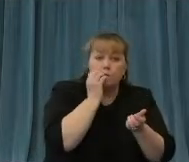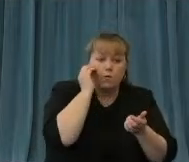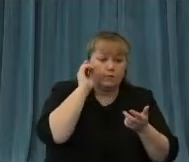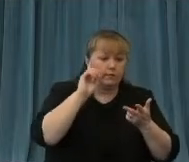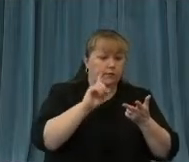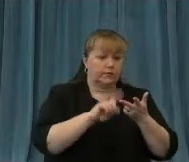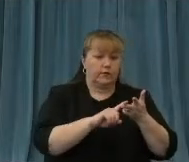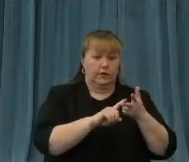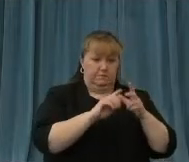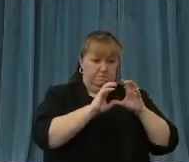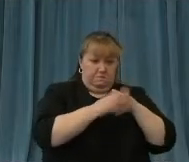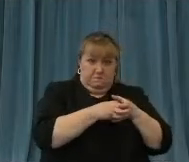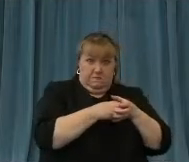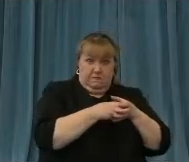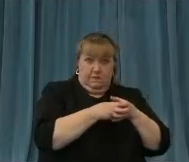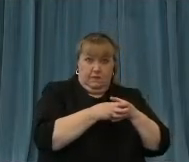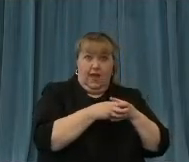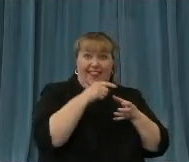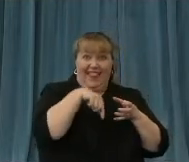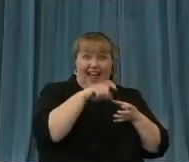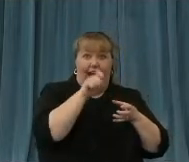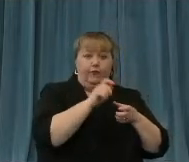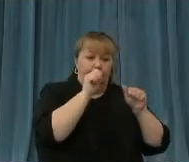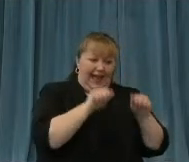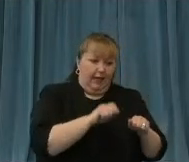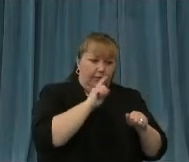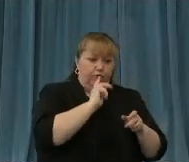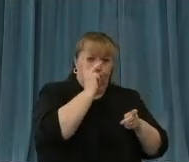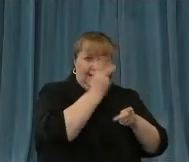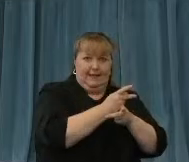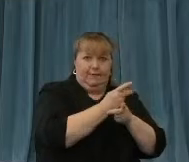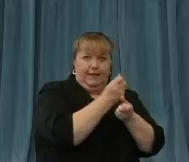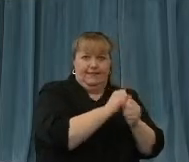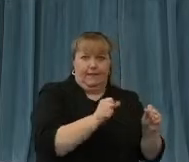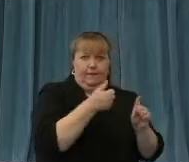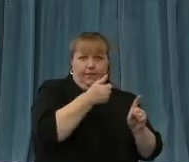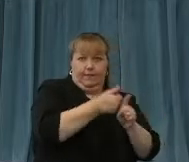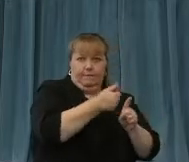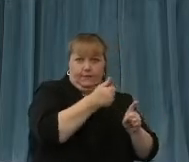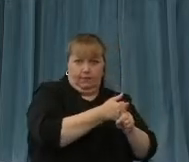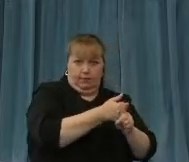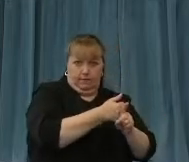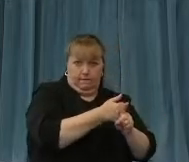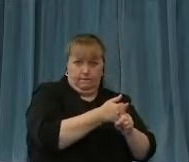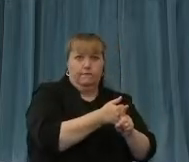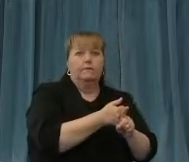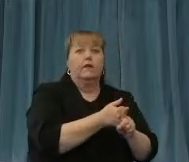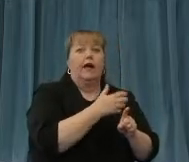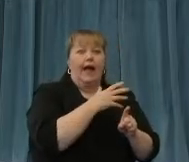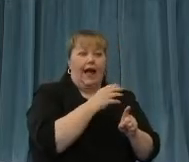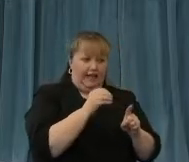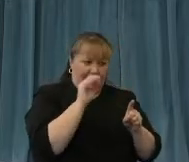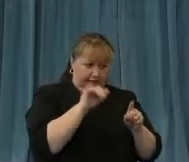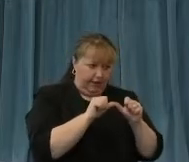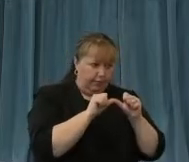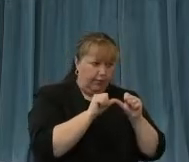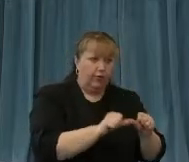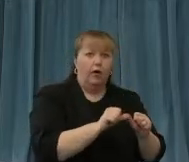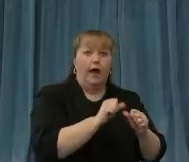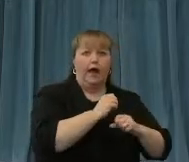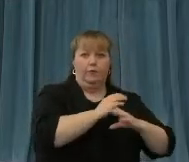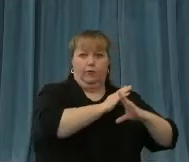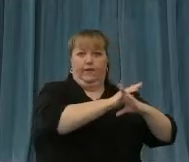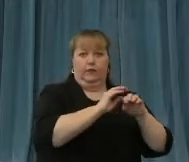virus. We must have the ability to converge on clusters in vulnerable populations and address them head-on to contain the spread.